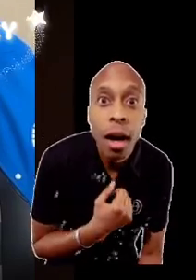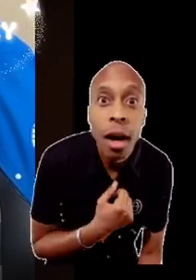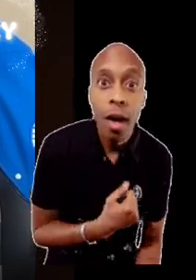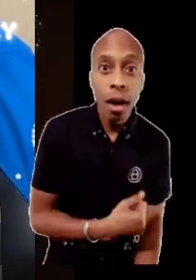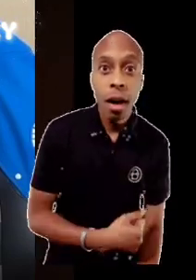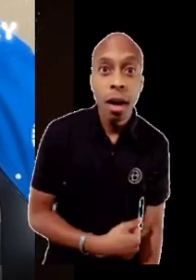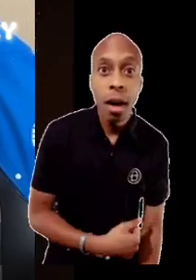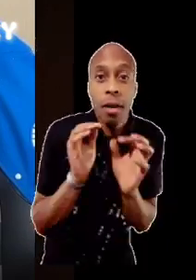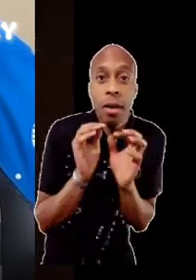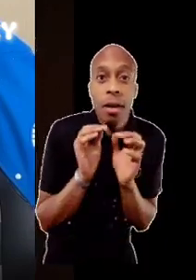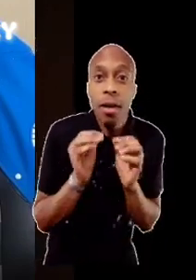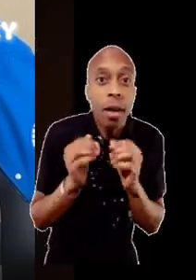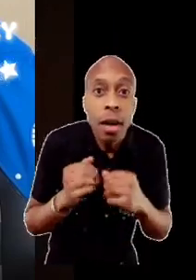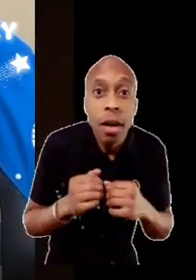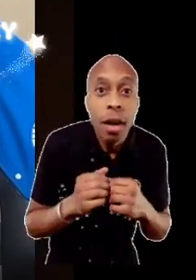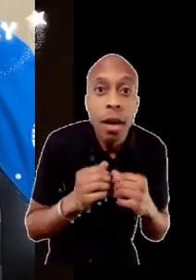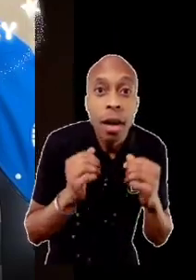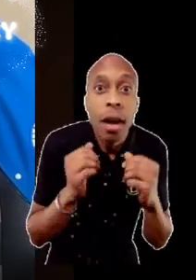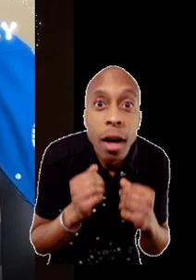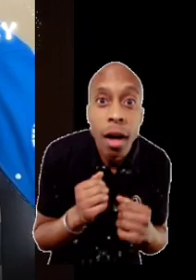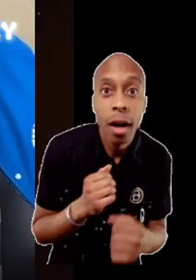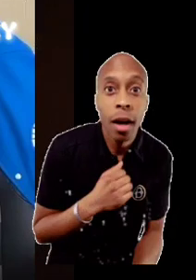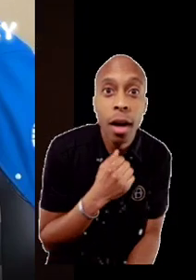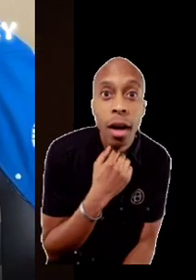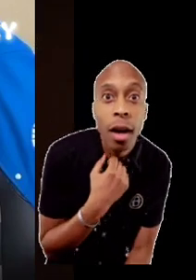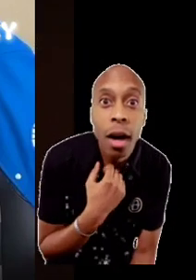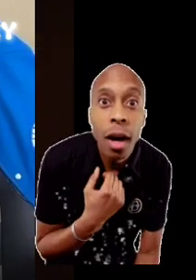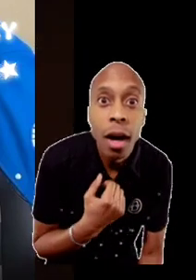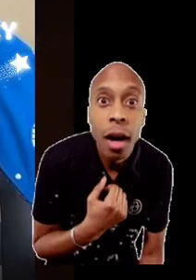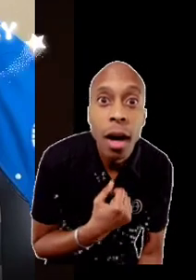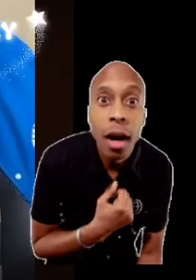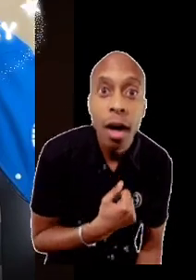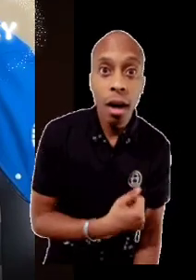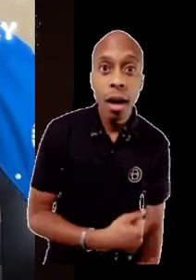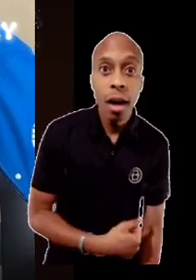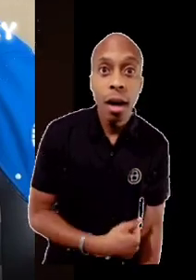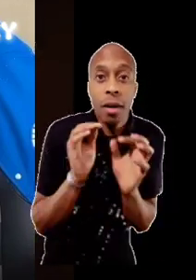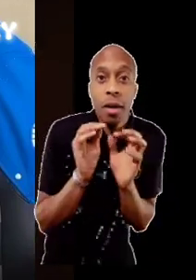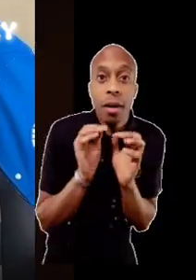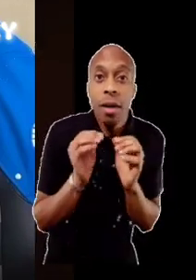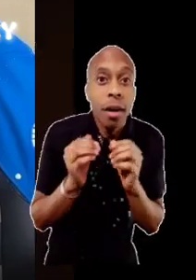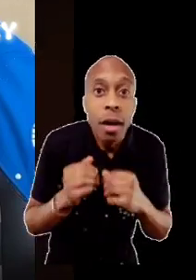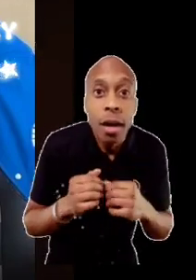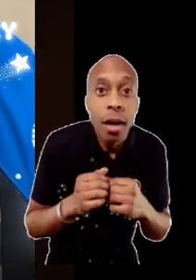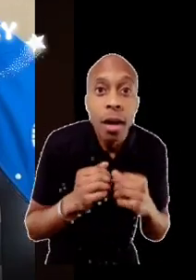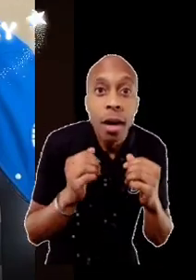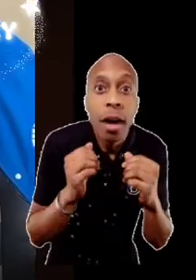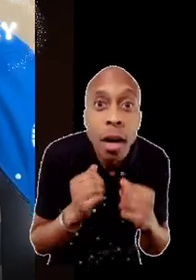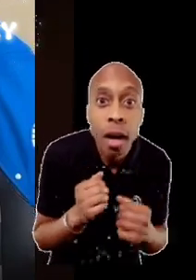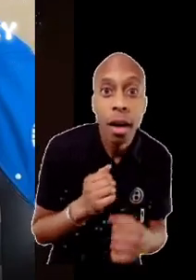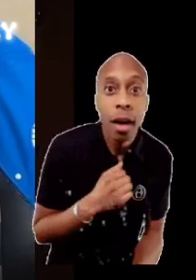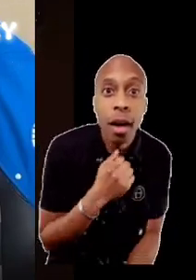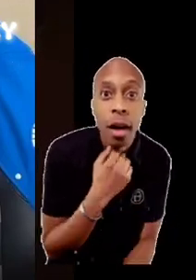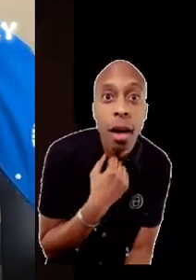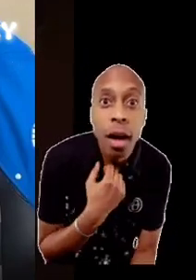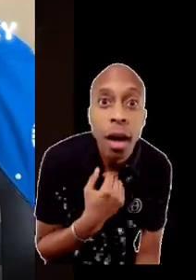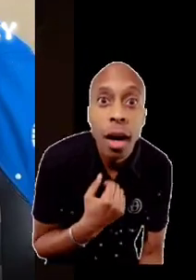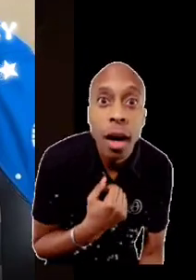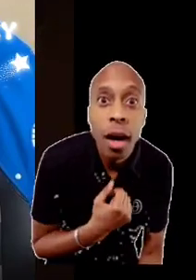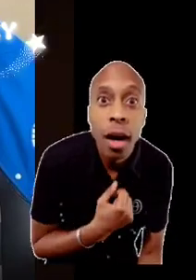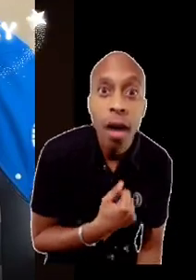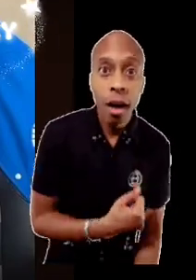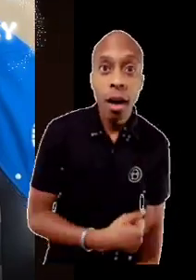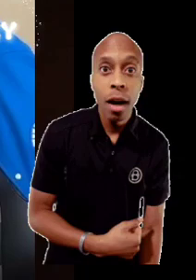When me say me have clout, I got it. No paya so. I know it was gonna be very hard. My Jamaican people them not like truth. Me